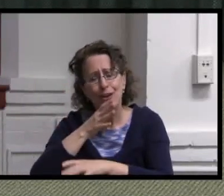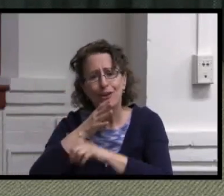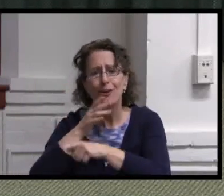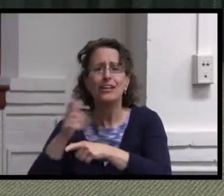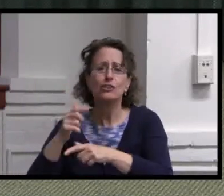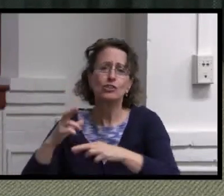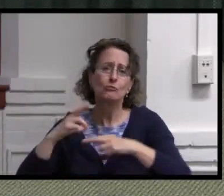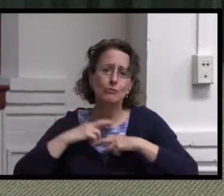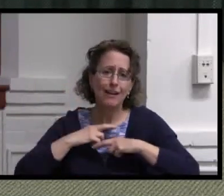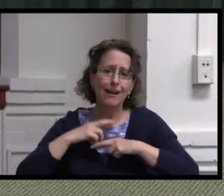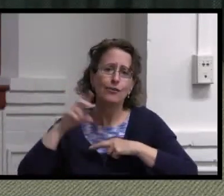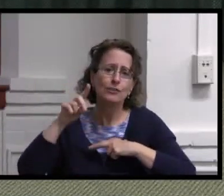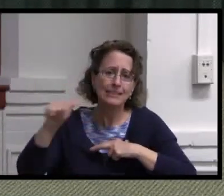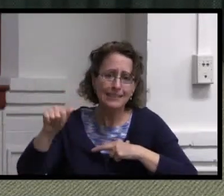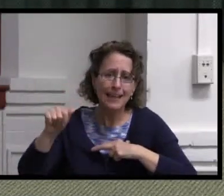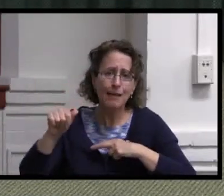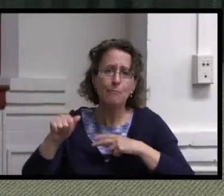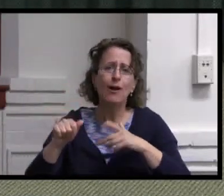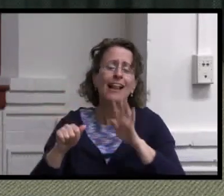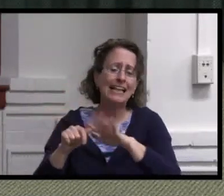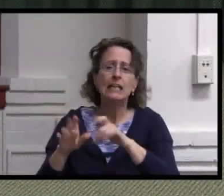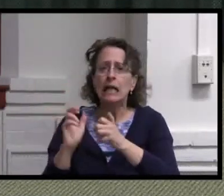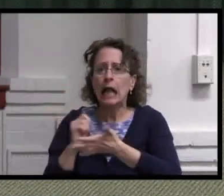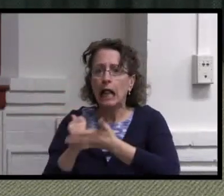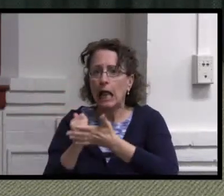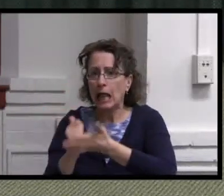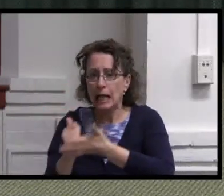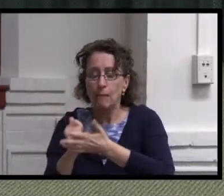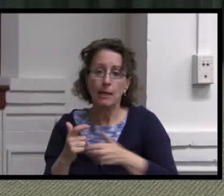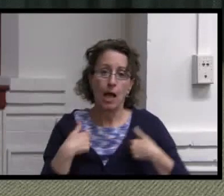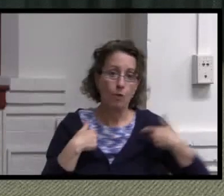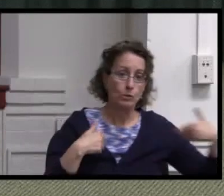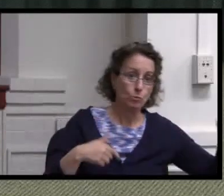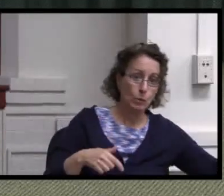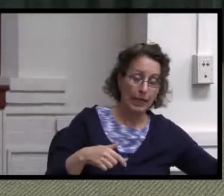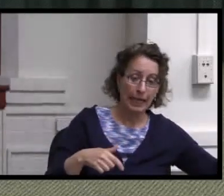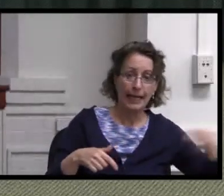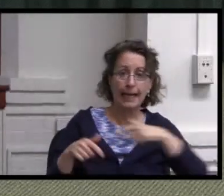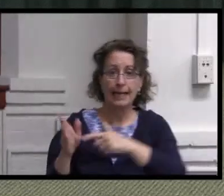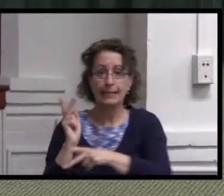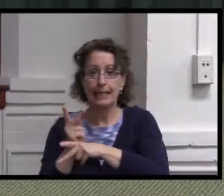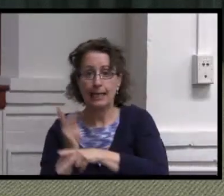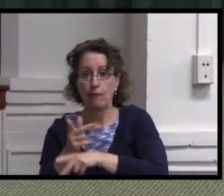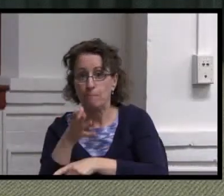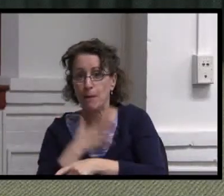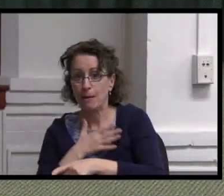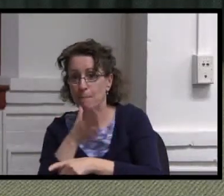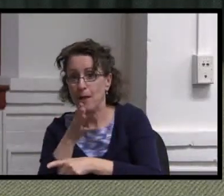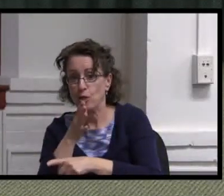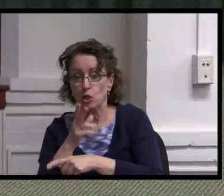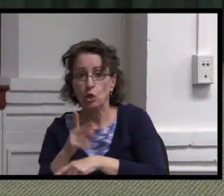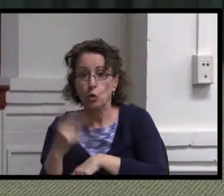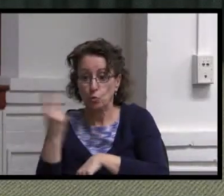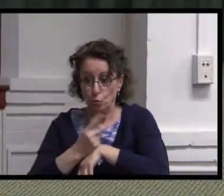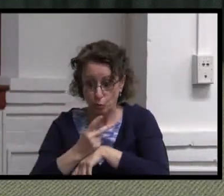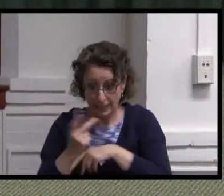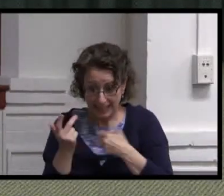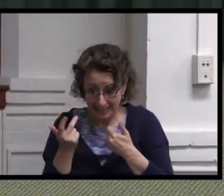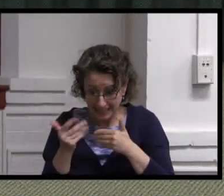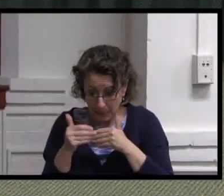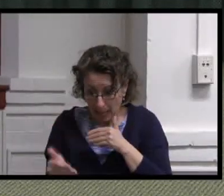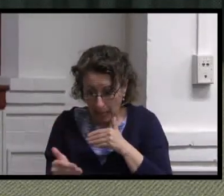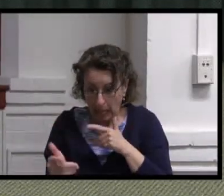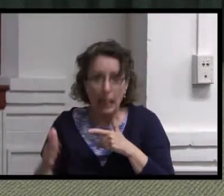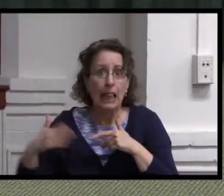she's retired and disabled, and so we've been dealing with her. So I was away, he was taking care of her, and we realized 2 days in we were late. So he came in